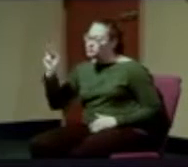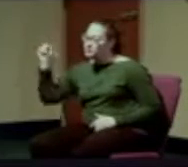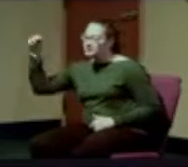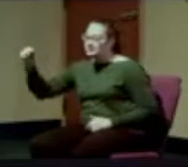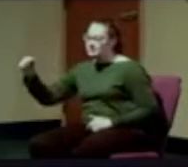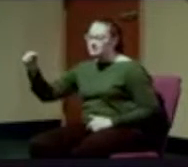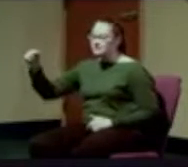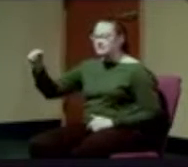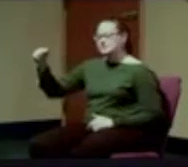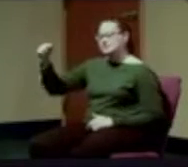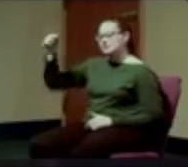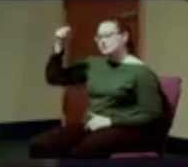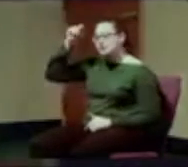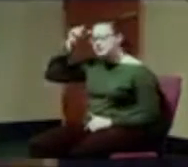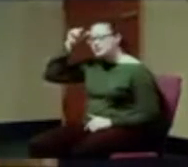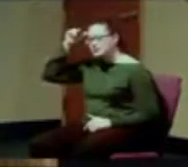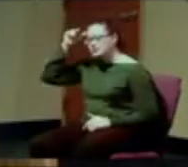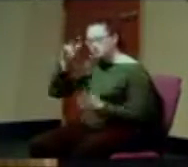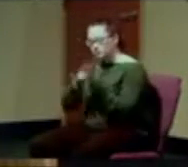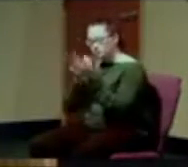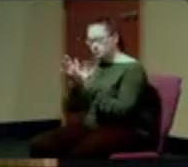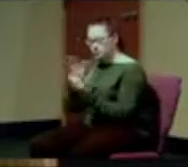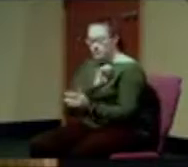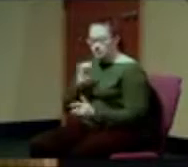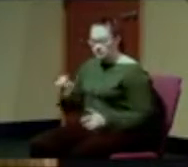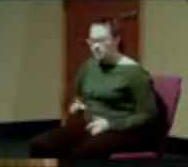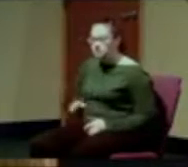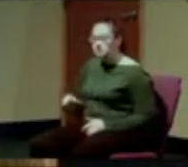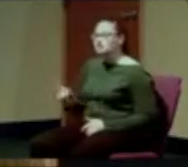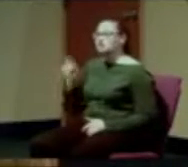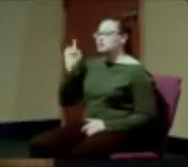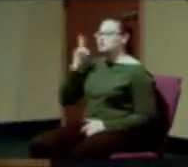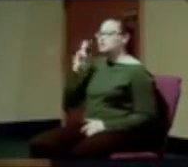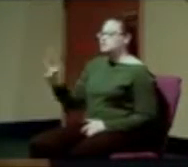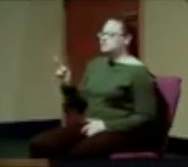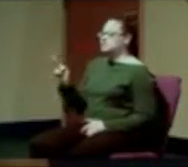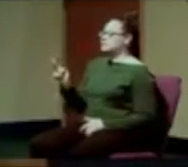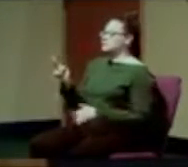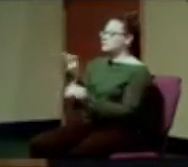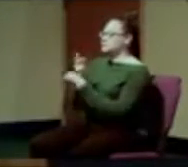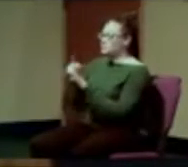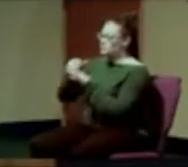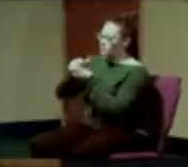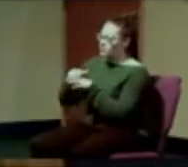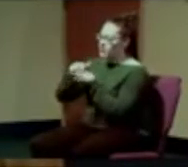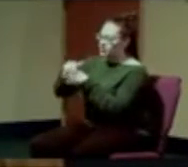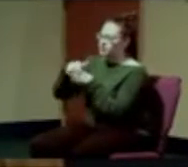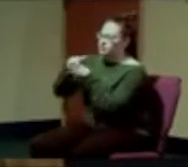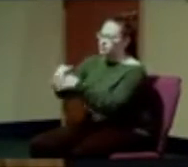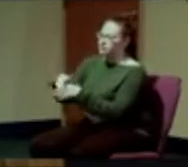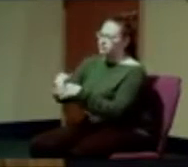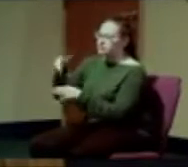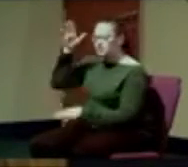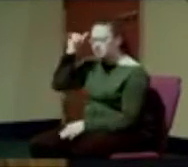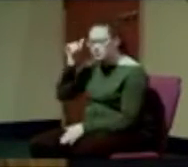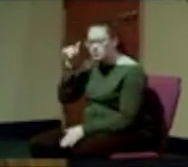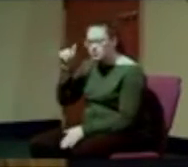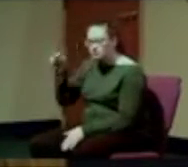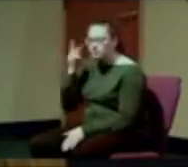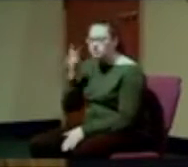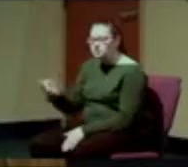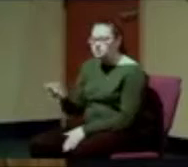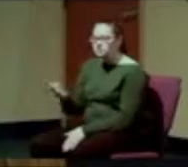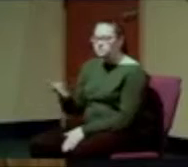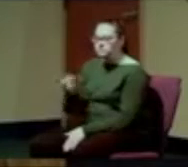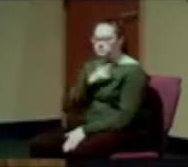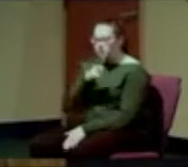foal of a donkey. As you become more acquainted with this book, especially learning about Jesus,